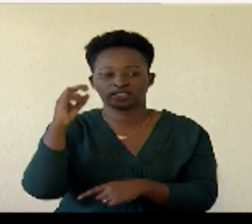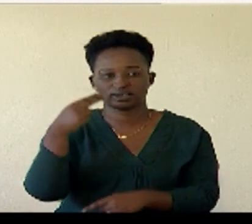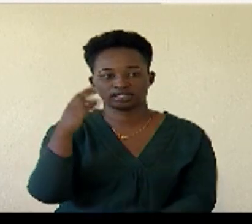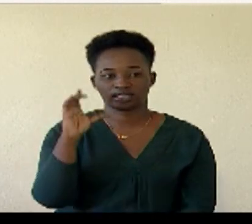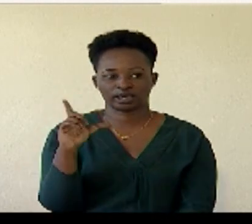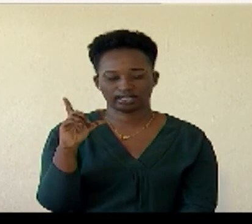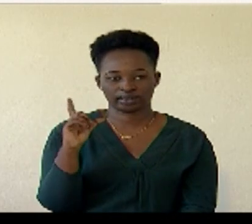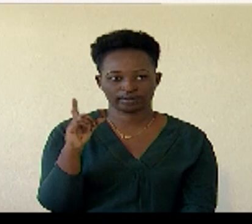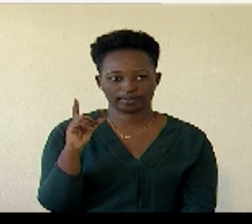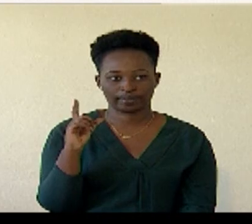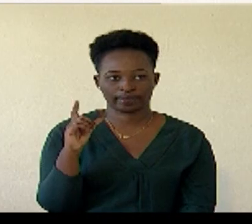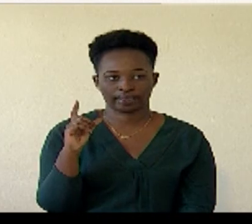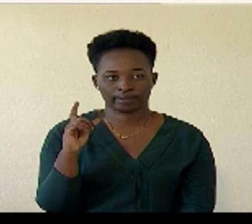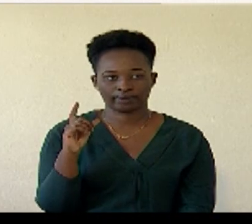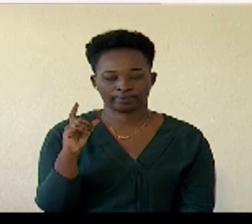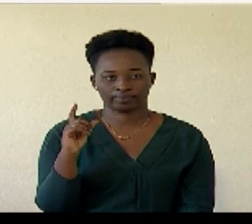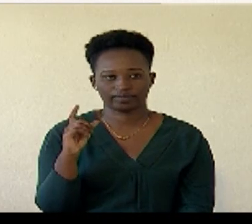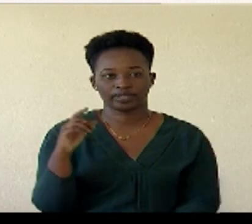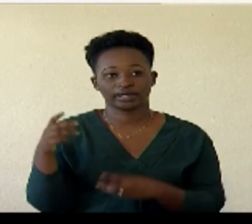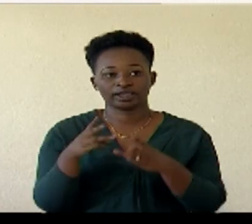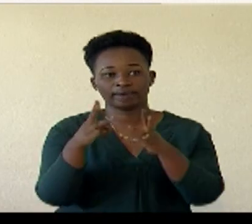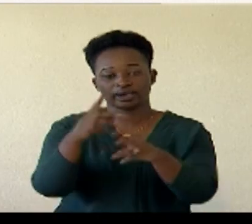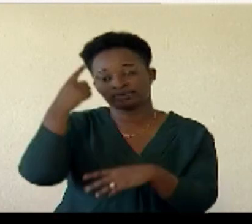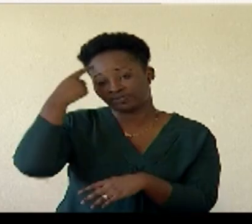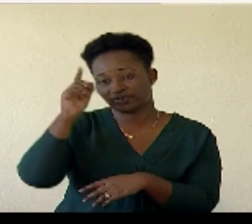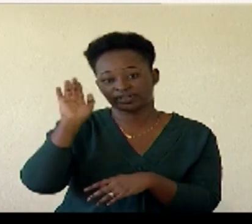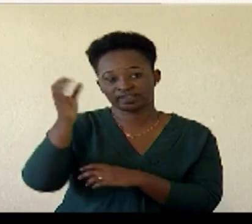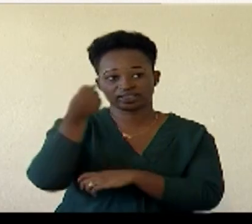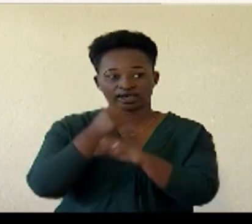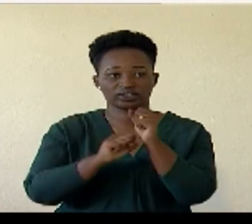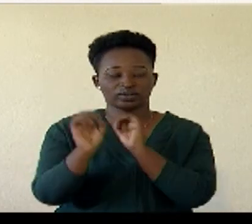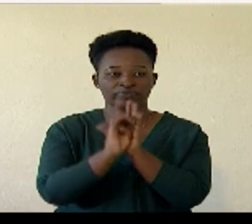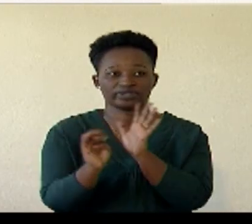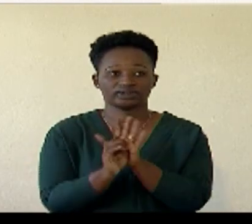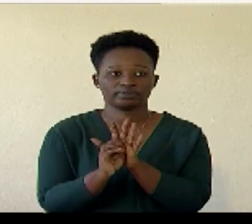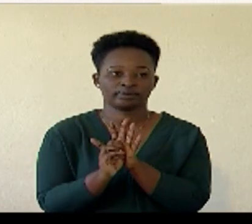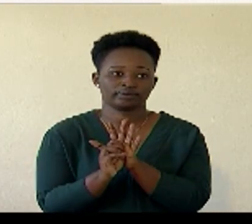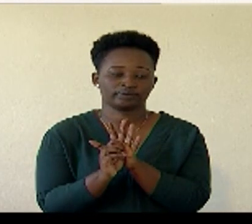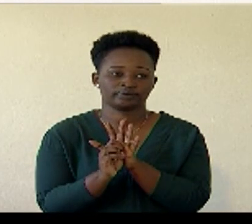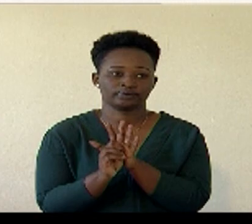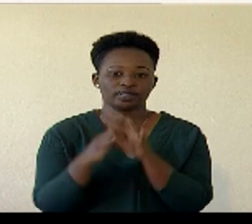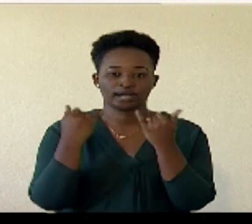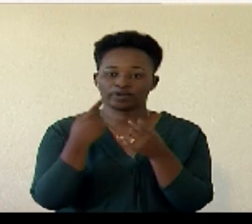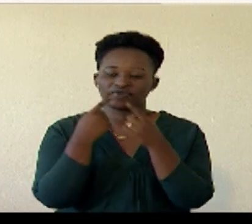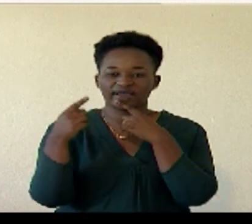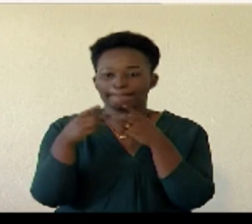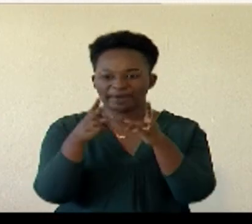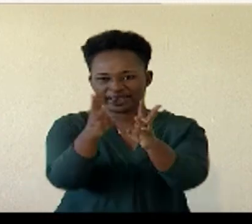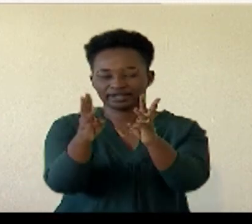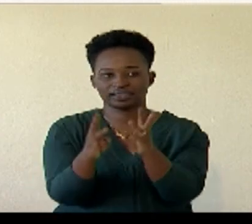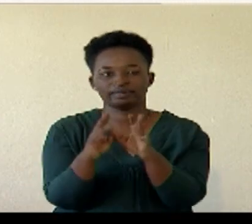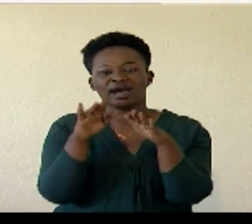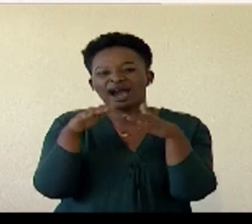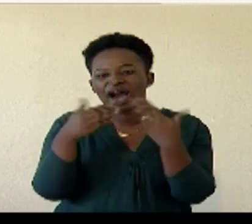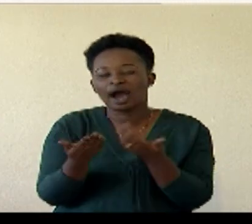chloride. So the mechanism for this reaction, for example, let me discuss the mechanism. How